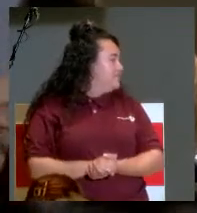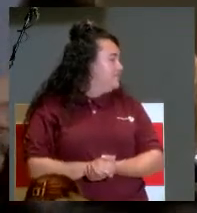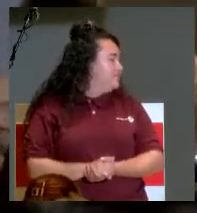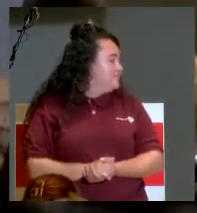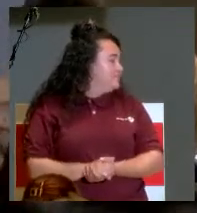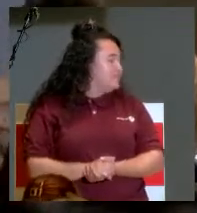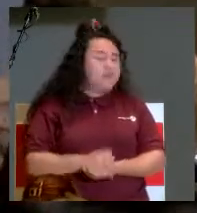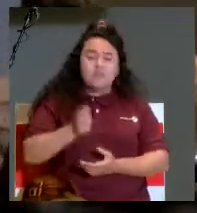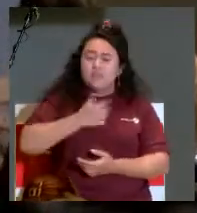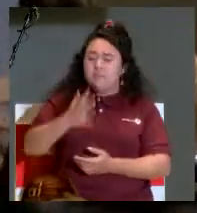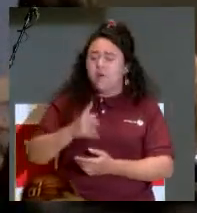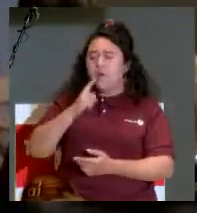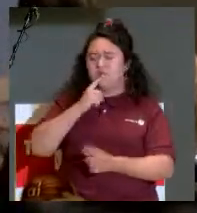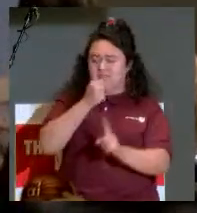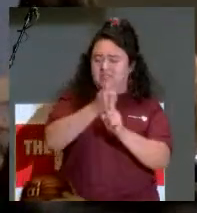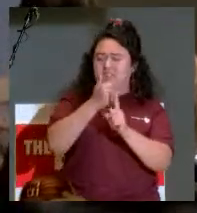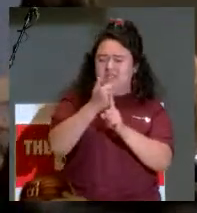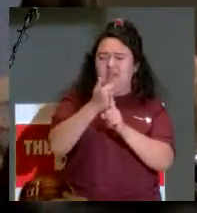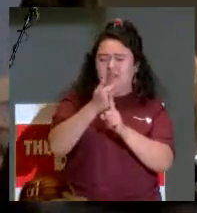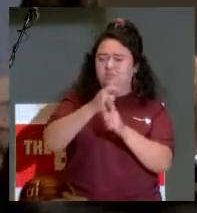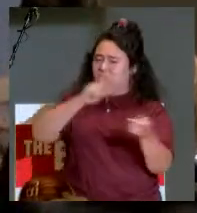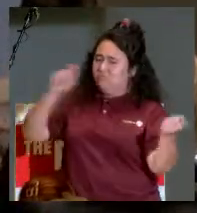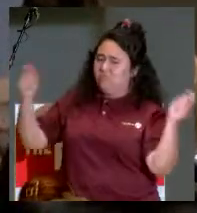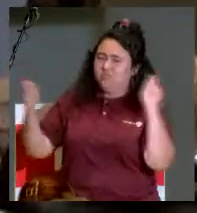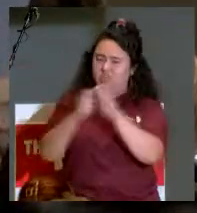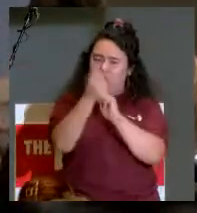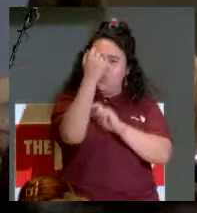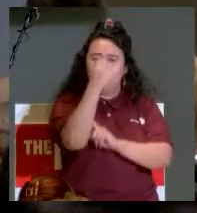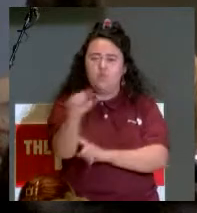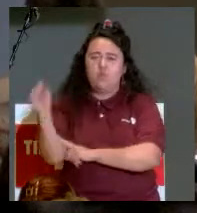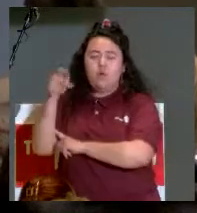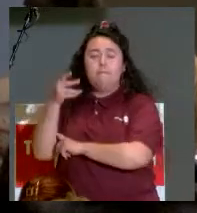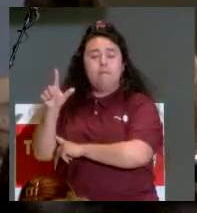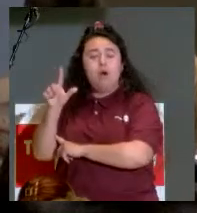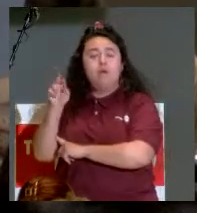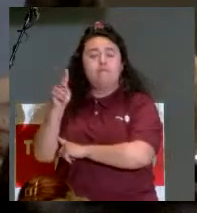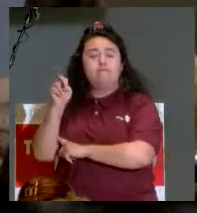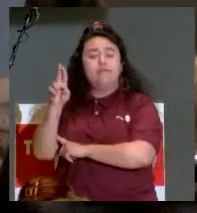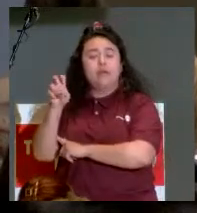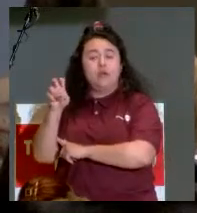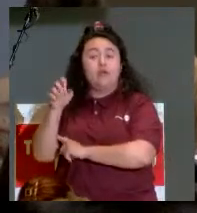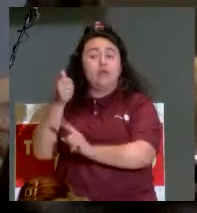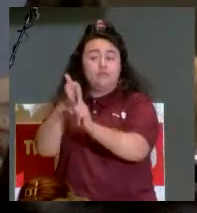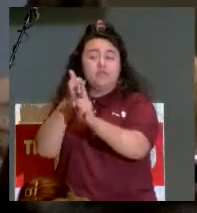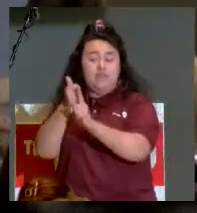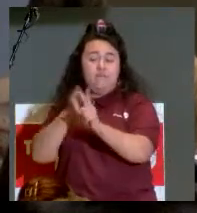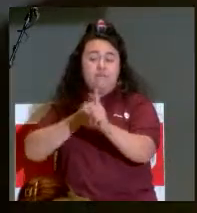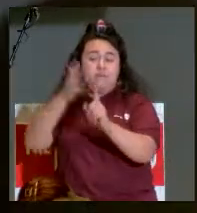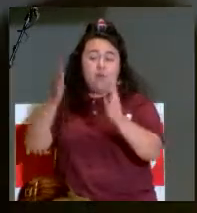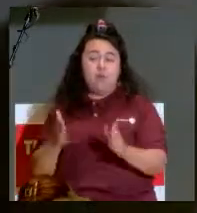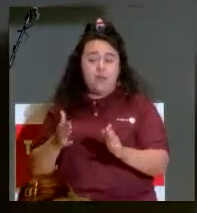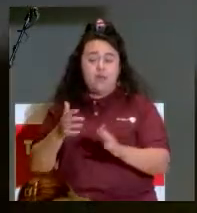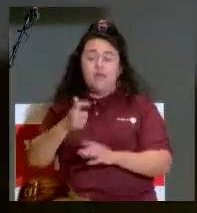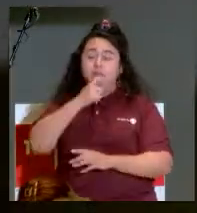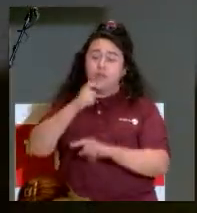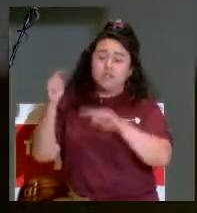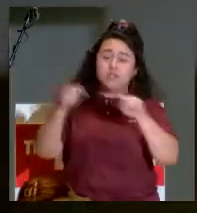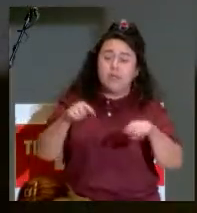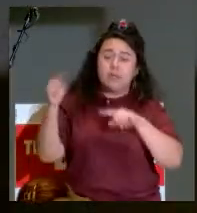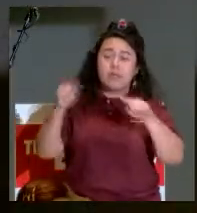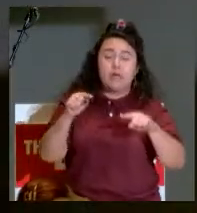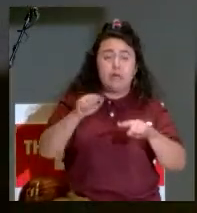The poets are the revolutionists, you know. Paul Revere was a poet. The British are coming, the British are